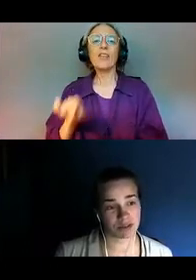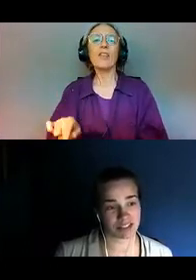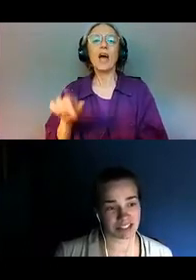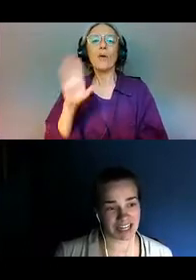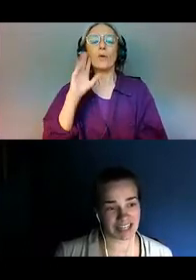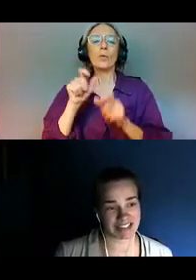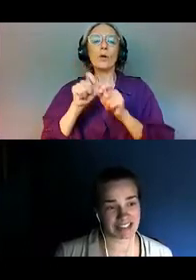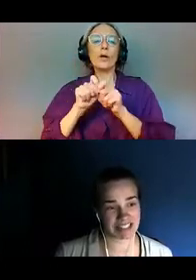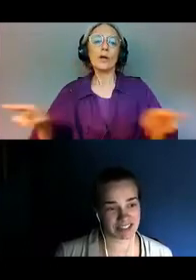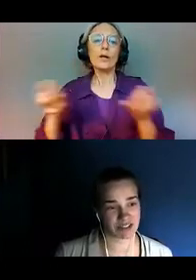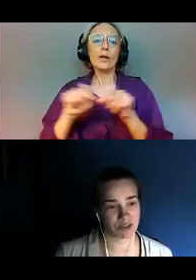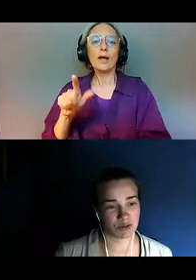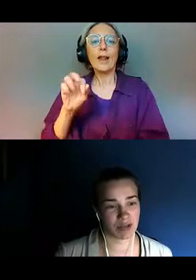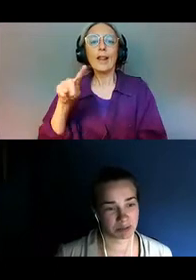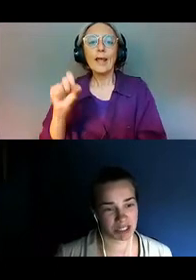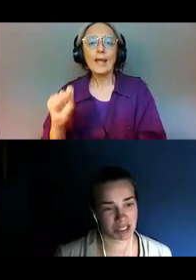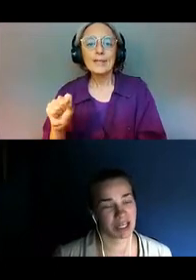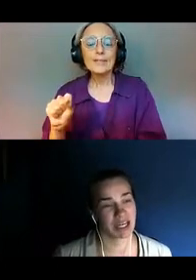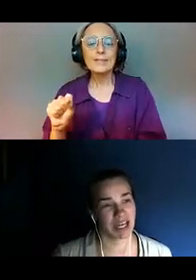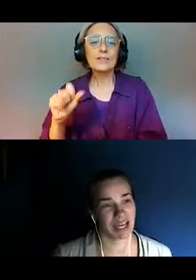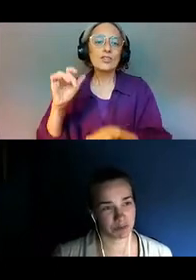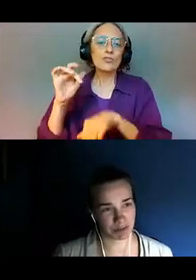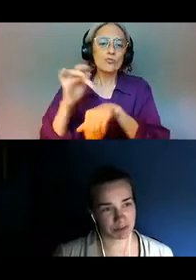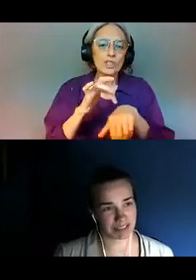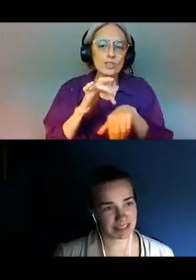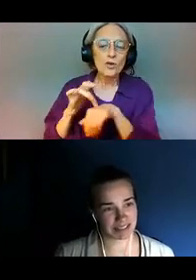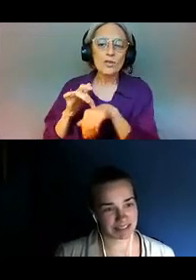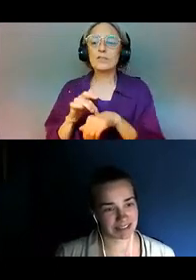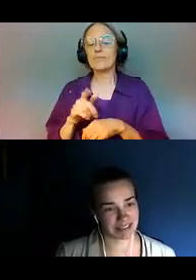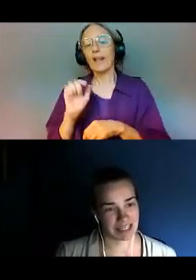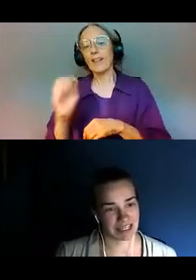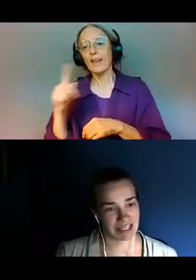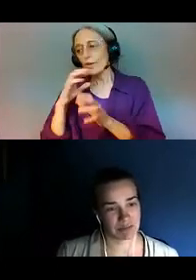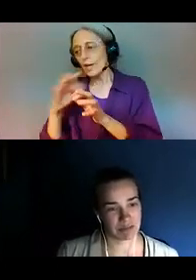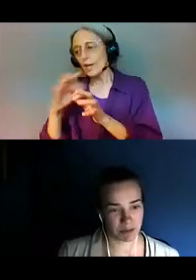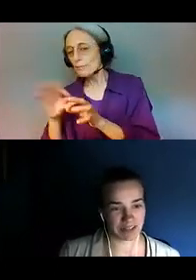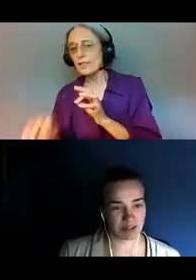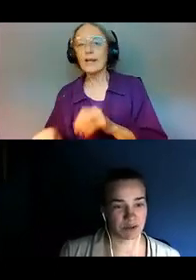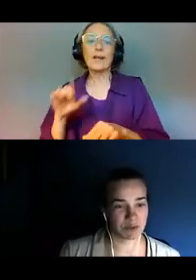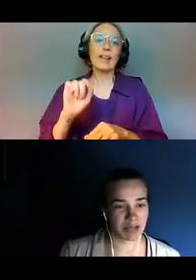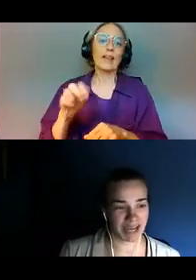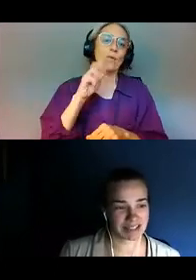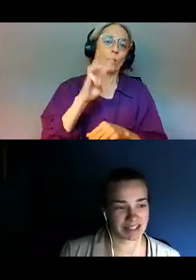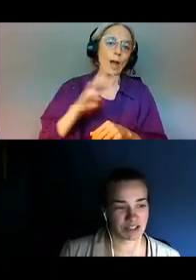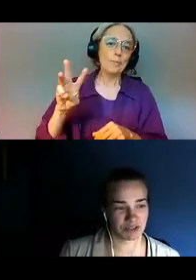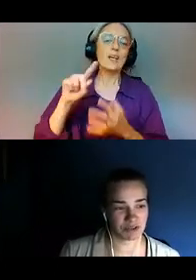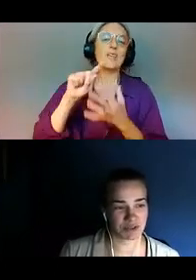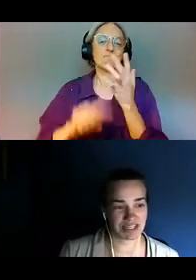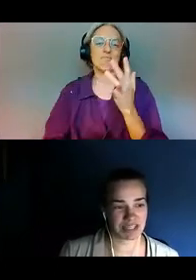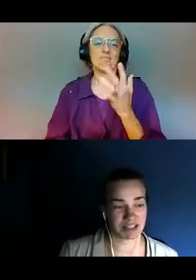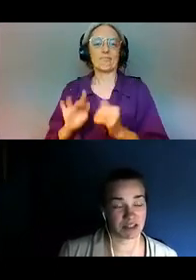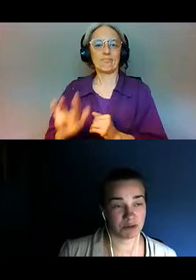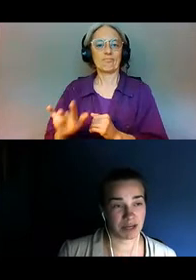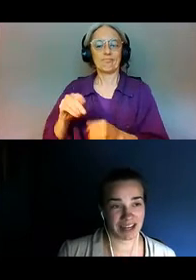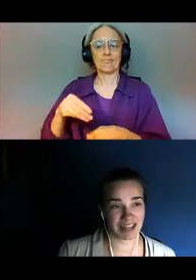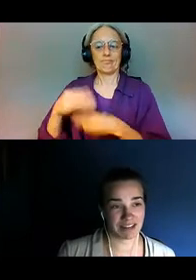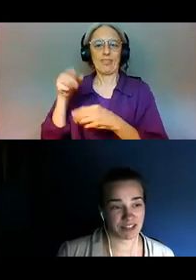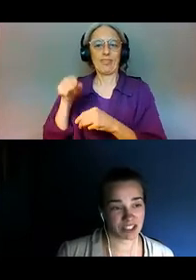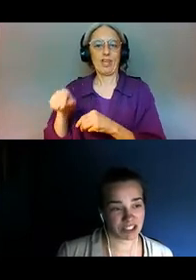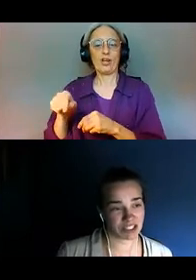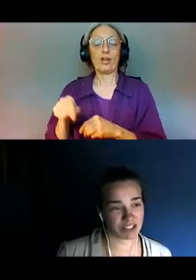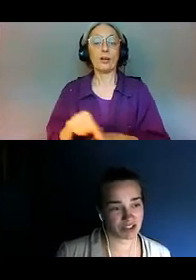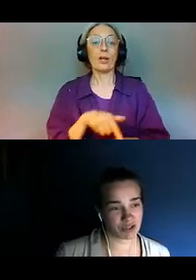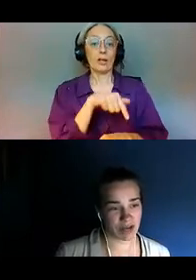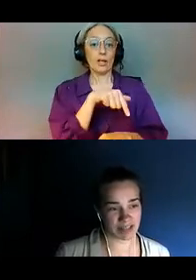with you, such as links to captioning and website links. Meanwhile, we ask that you use the